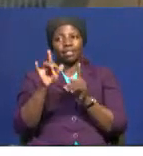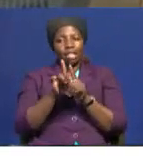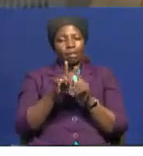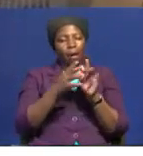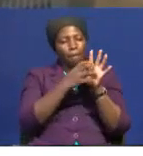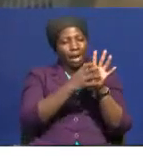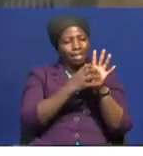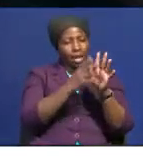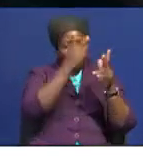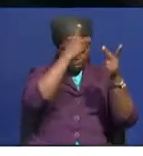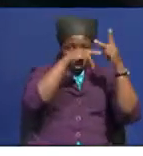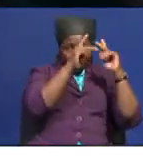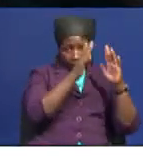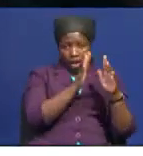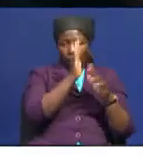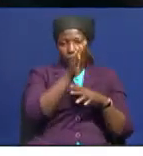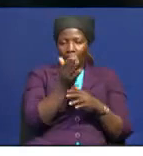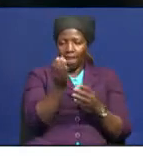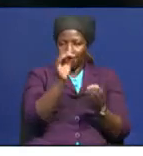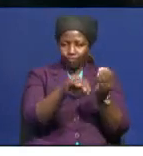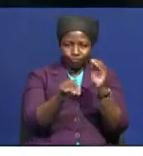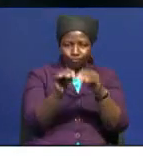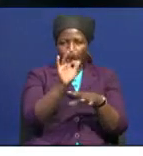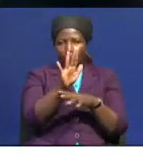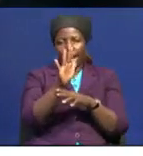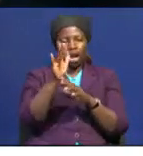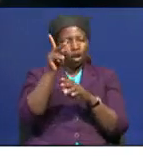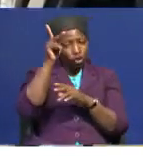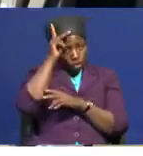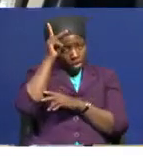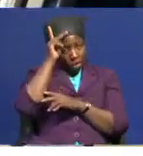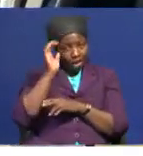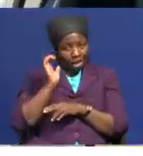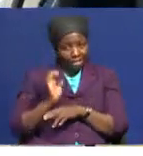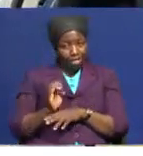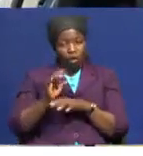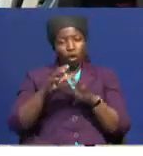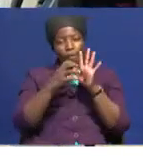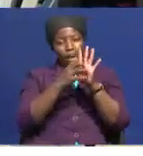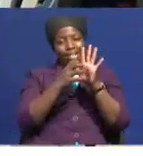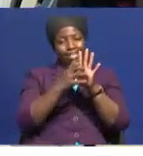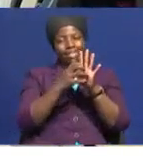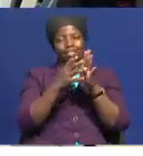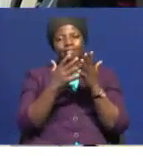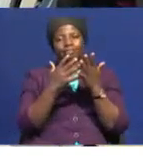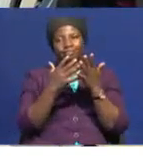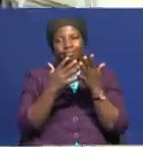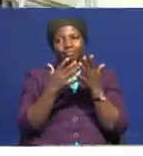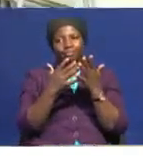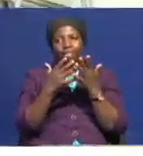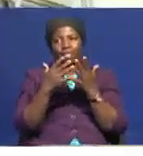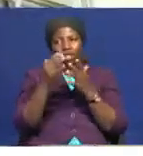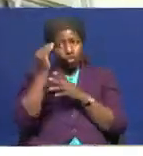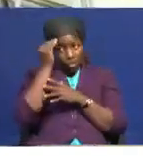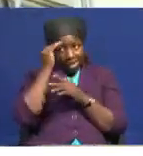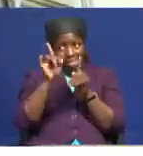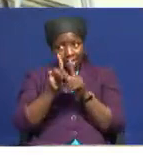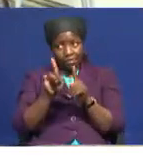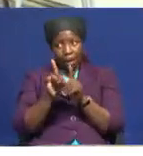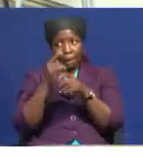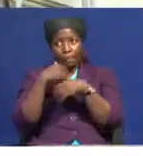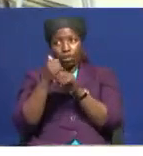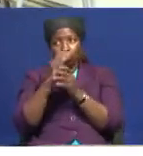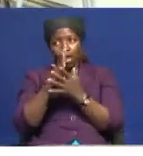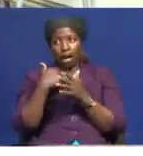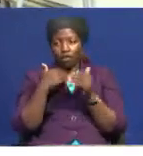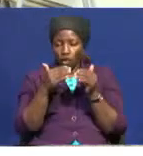will contribute their knowledge of ethical marketing practices, ensuring transparency and responsible consumer